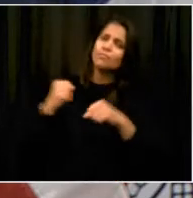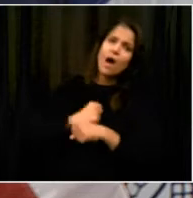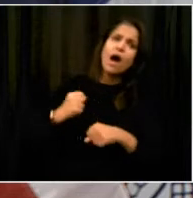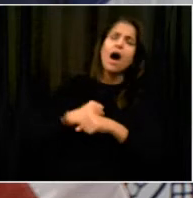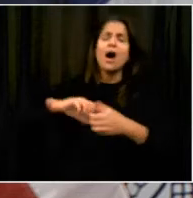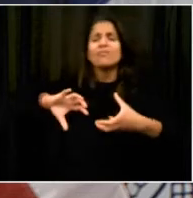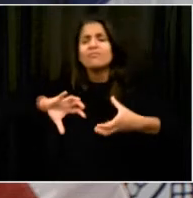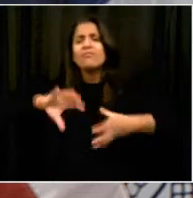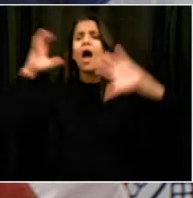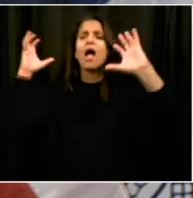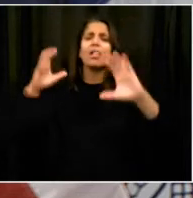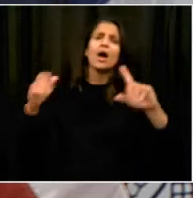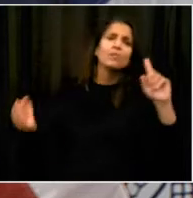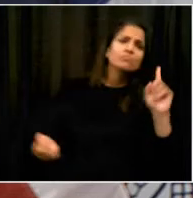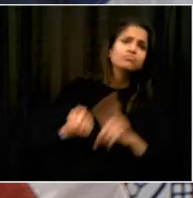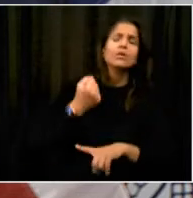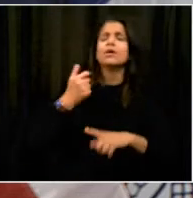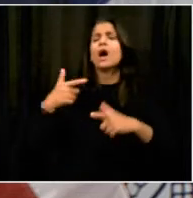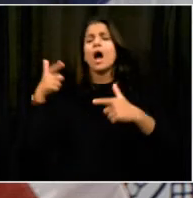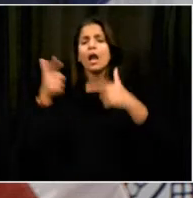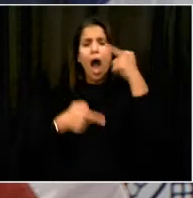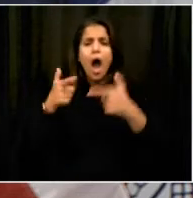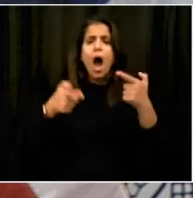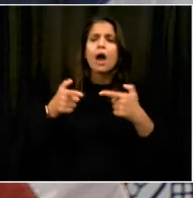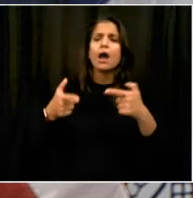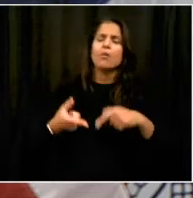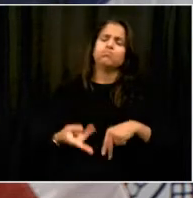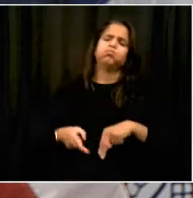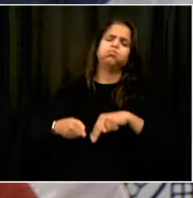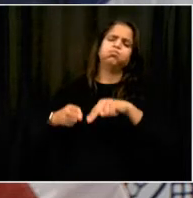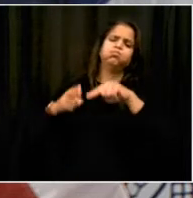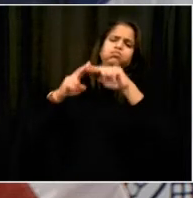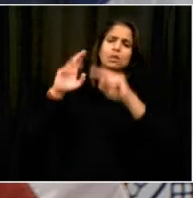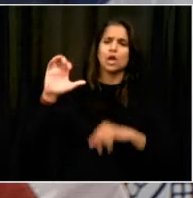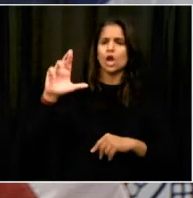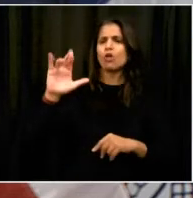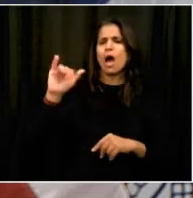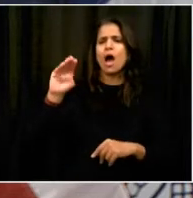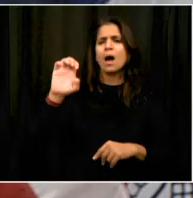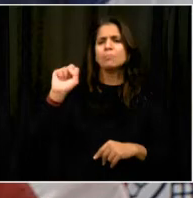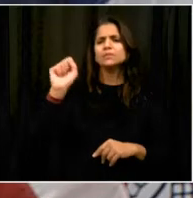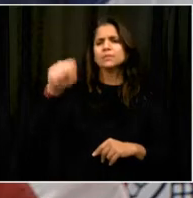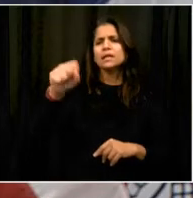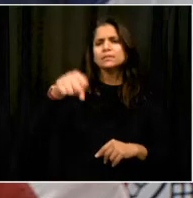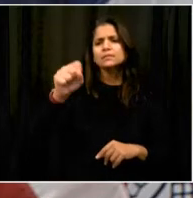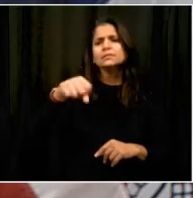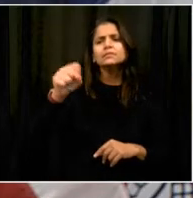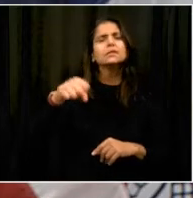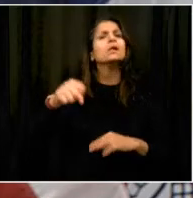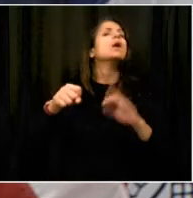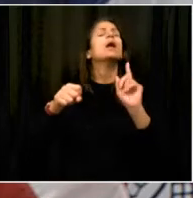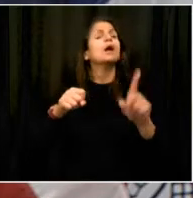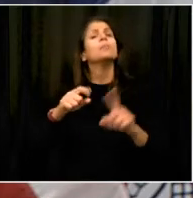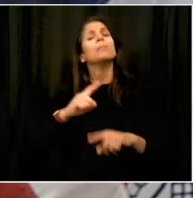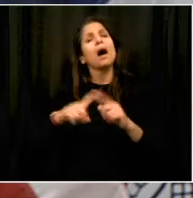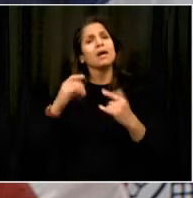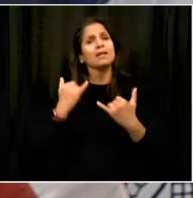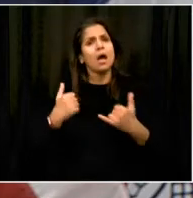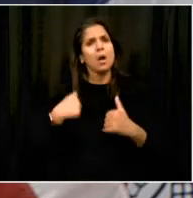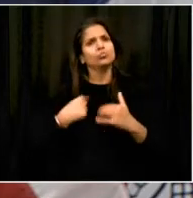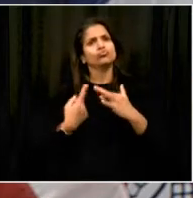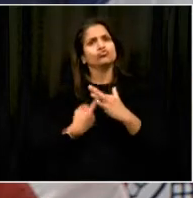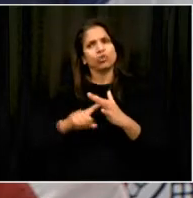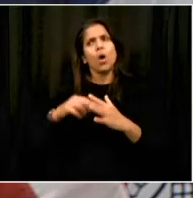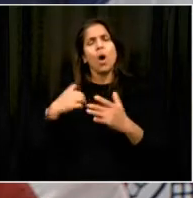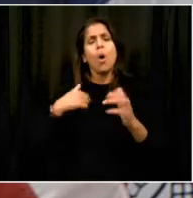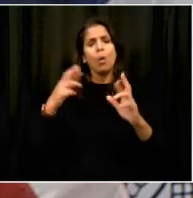again. So we are seeing much more connection between police and community through neighborhood policing. We're seeing many more gun